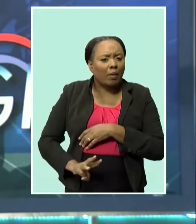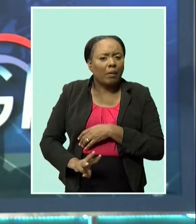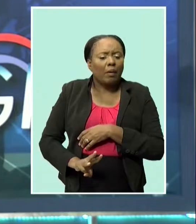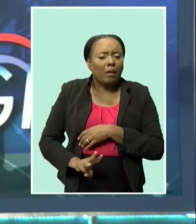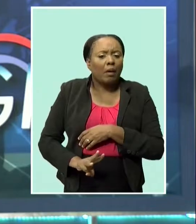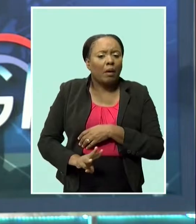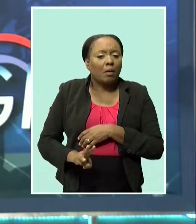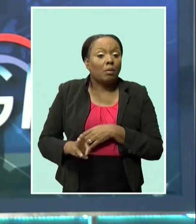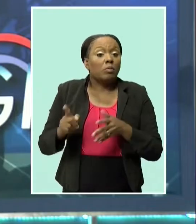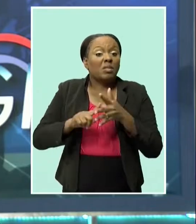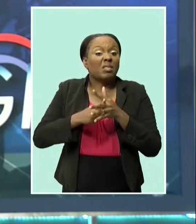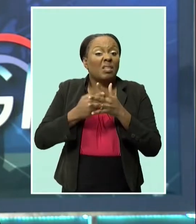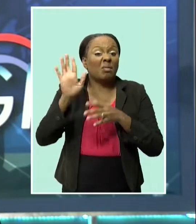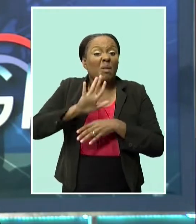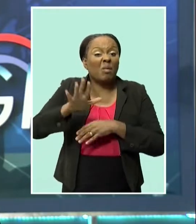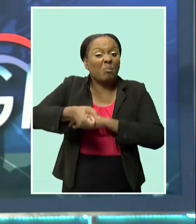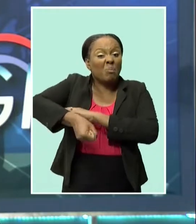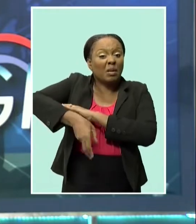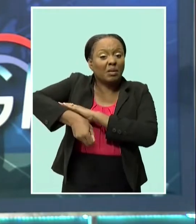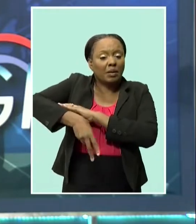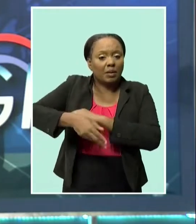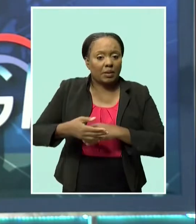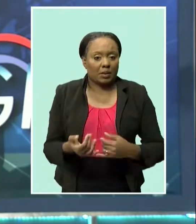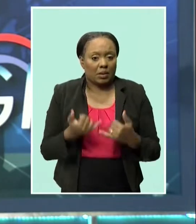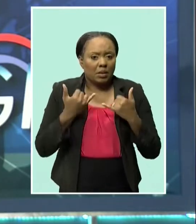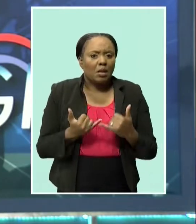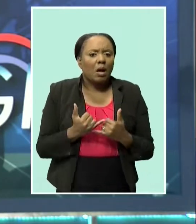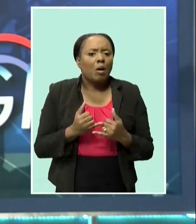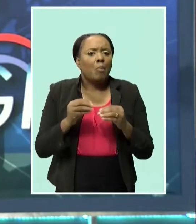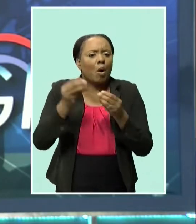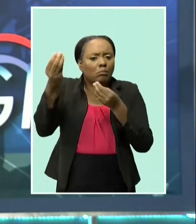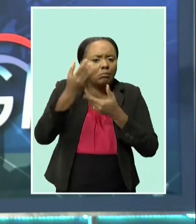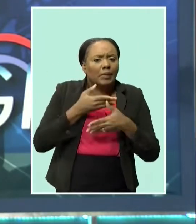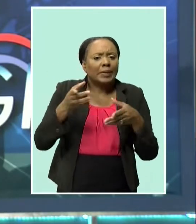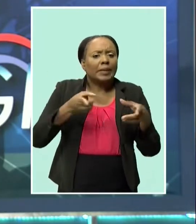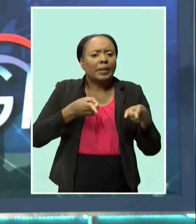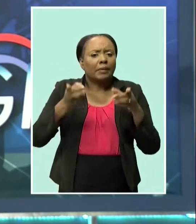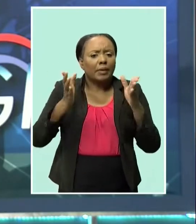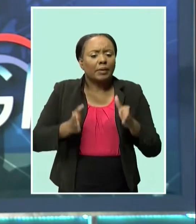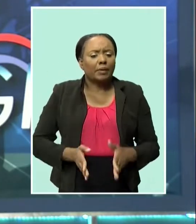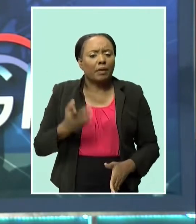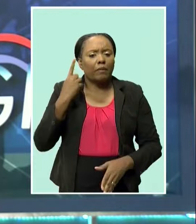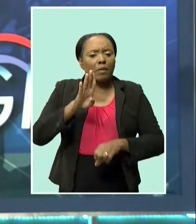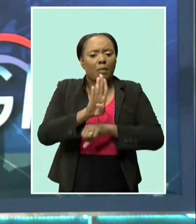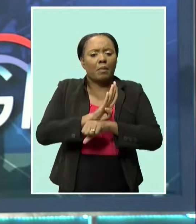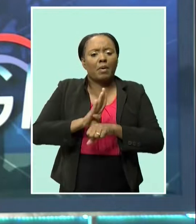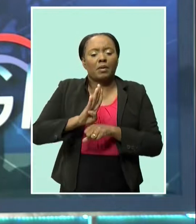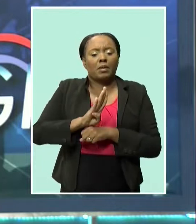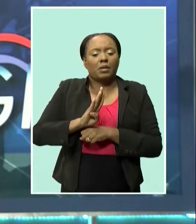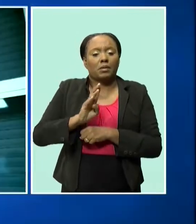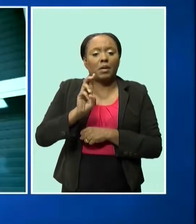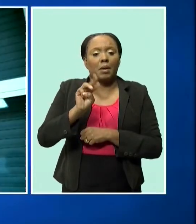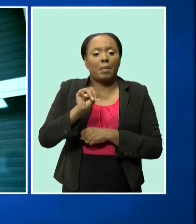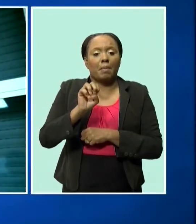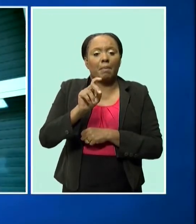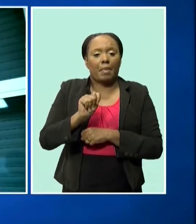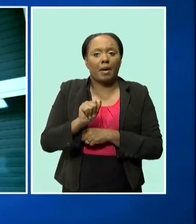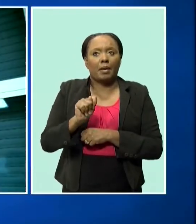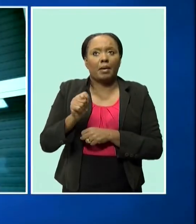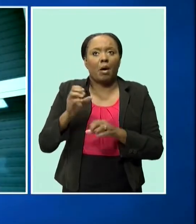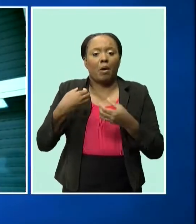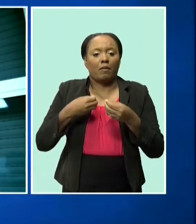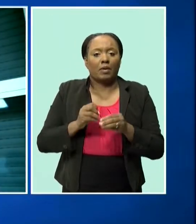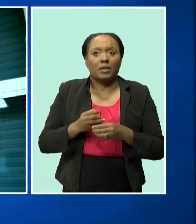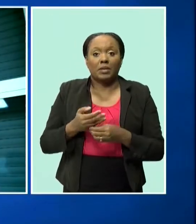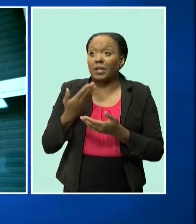of the system from around midnight. And joining us now with more details is Director of the Barbados Meteorological Services, Sabu Best. Good evening, Sabu.